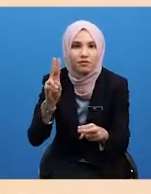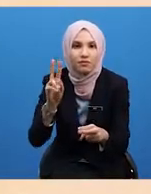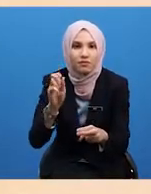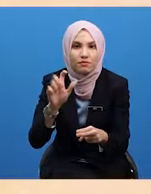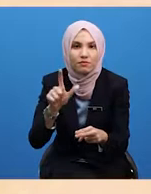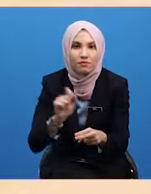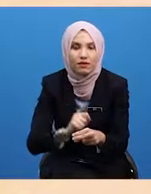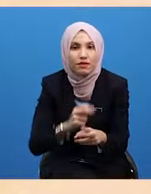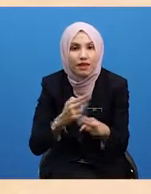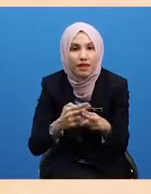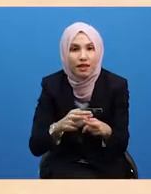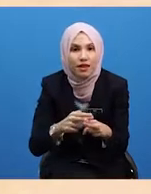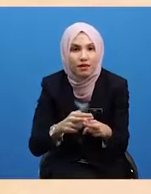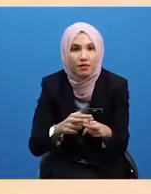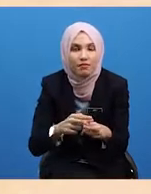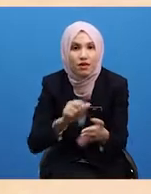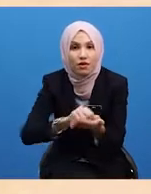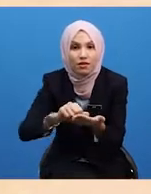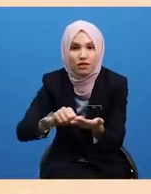the name of the author.